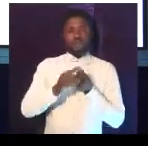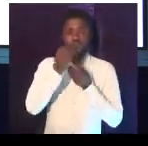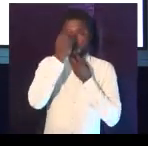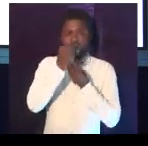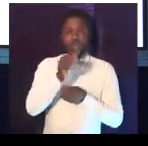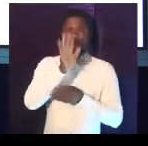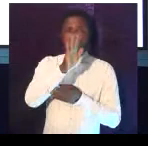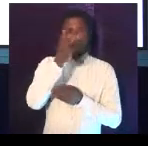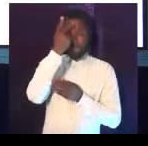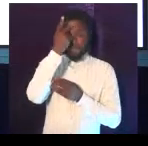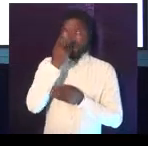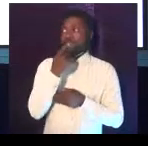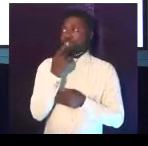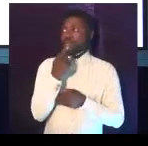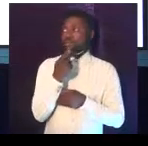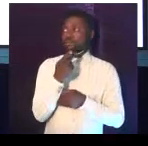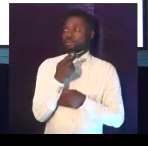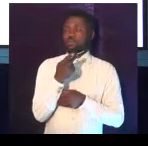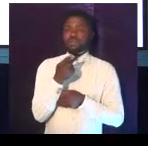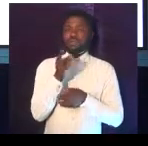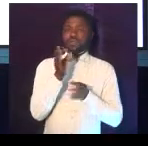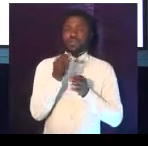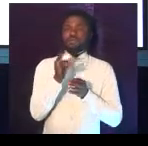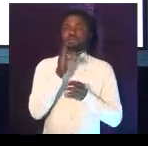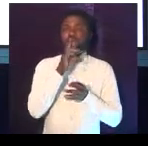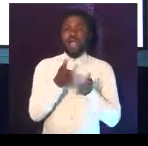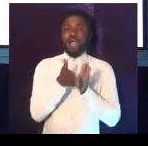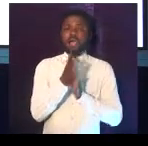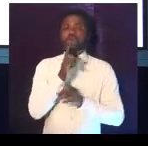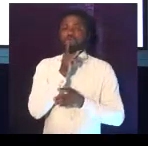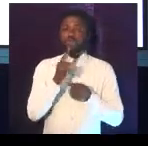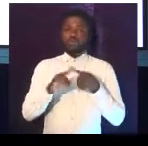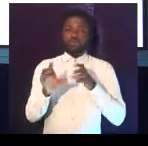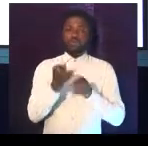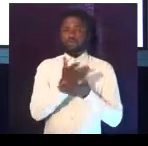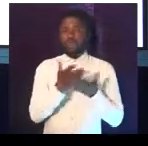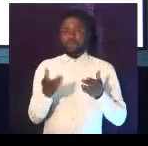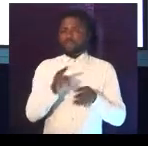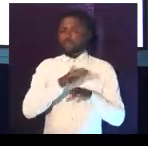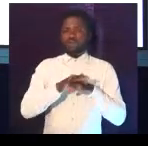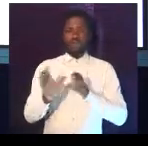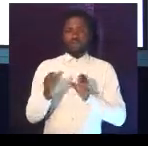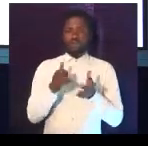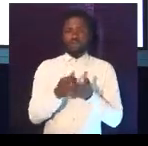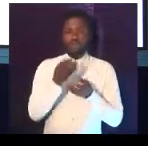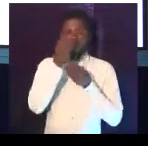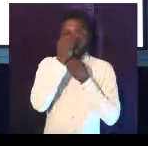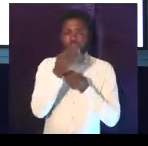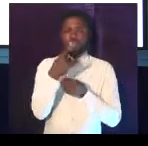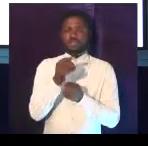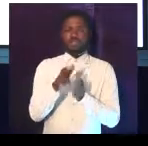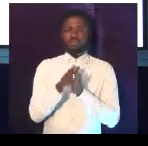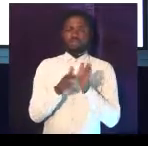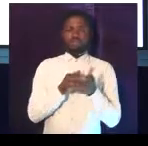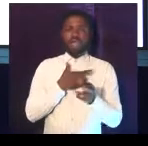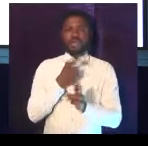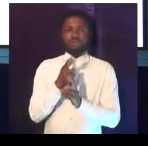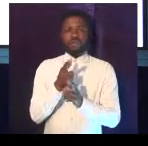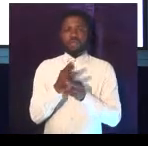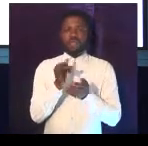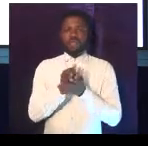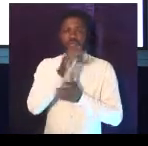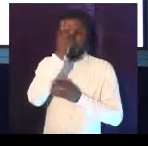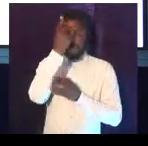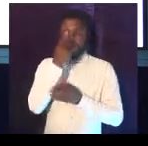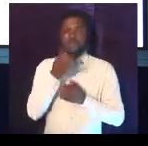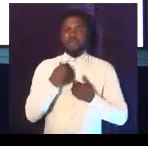parents. You need to obey your parents. If you are asked not to do something, you don't do it. Obey all the rules and regulations that